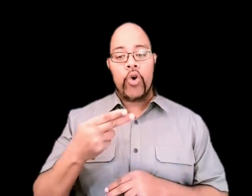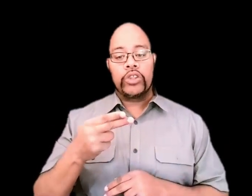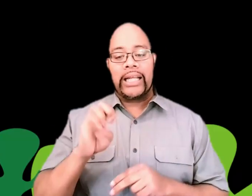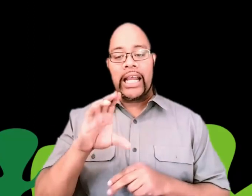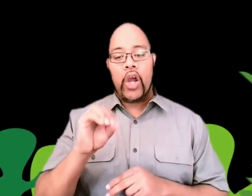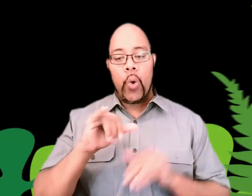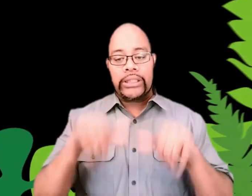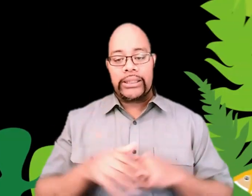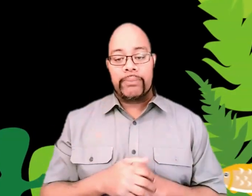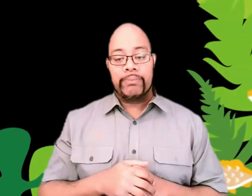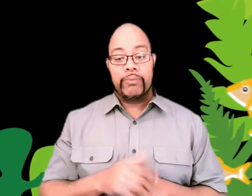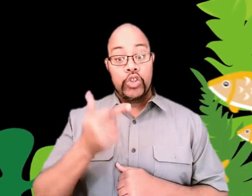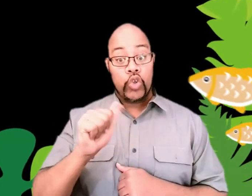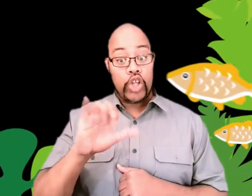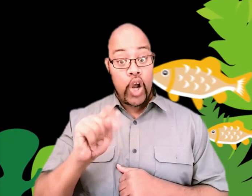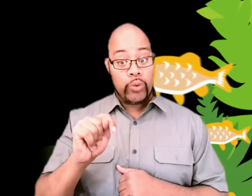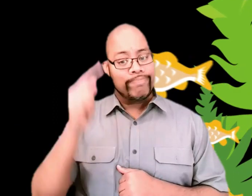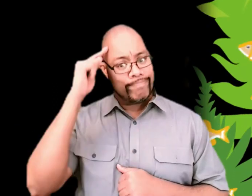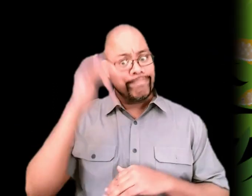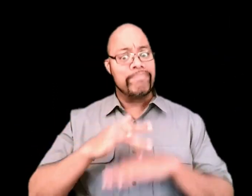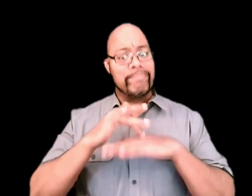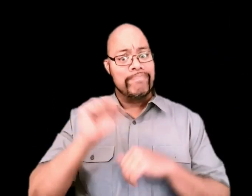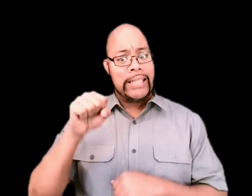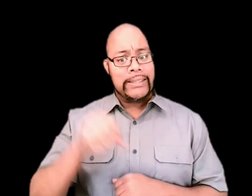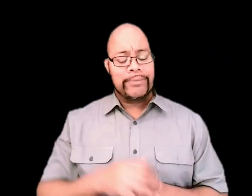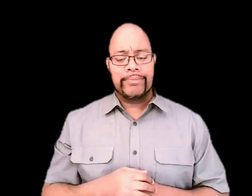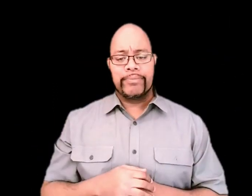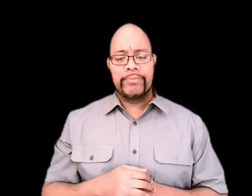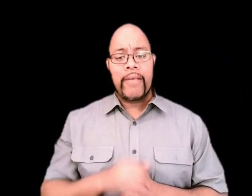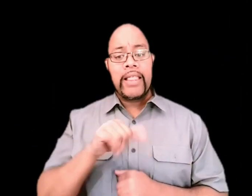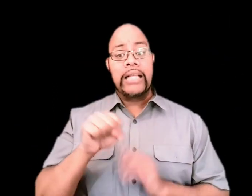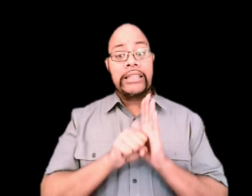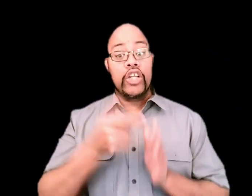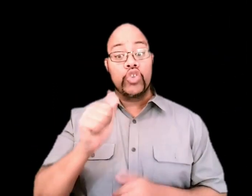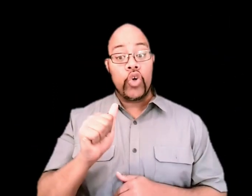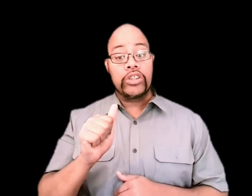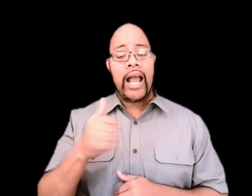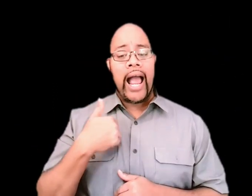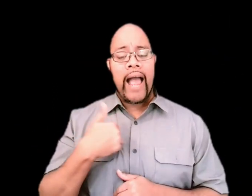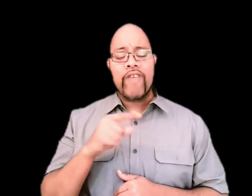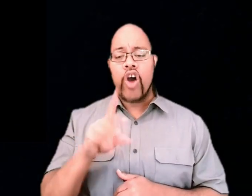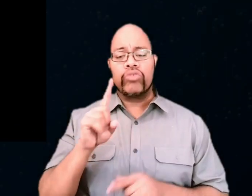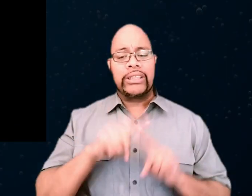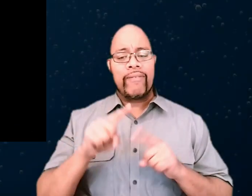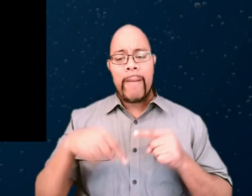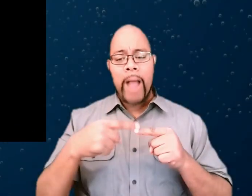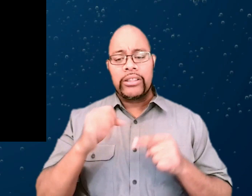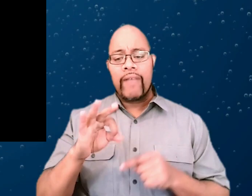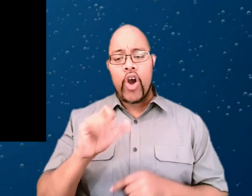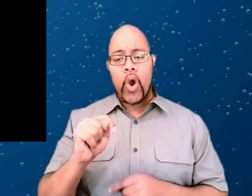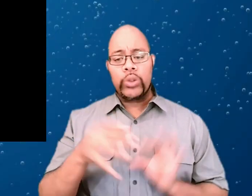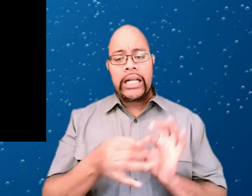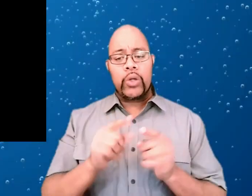marsh ecosystem. Georgia's coast is on my mind. The state of Georgia is home to 100 miles